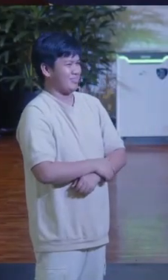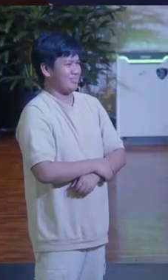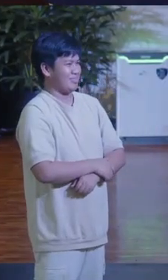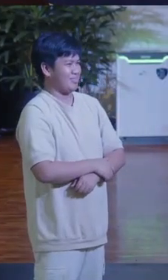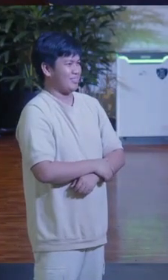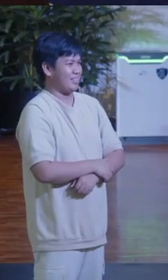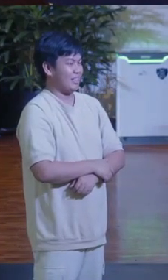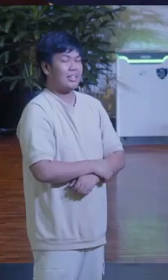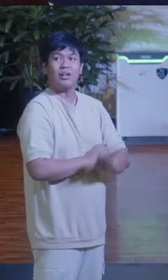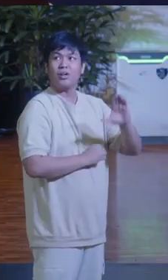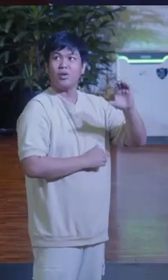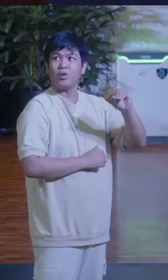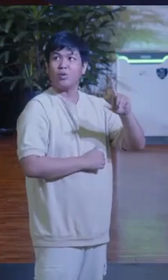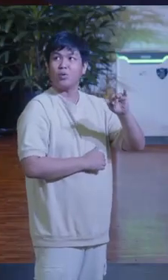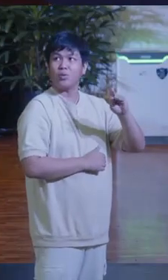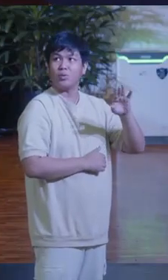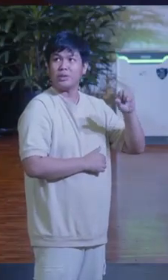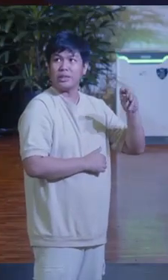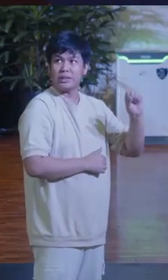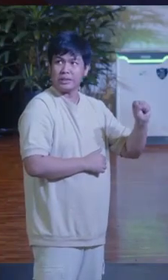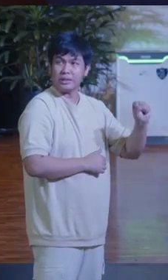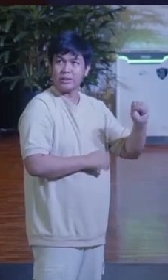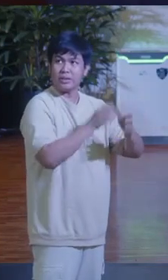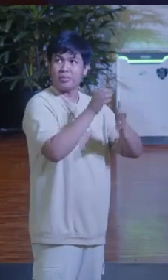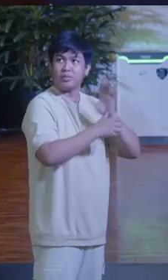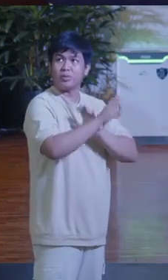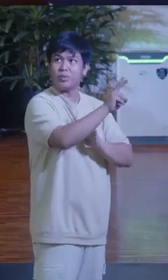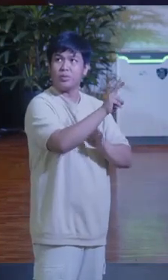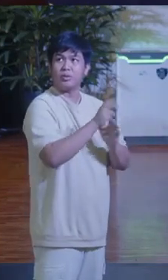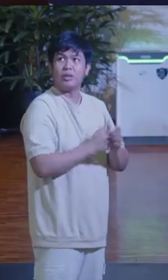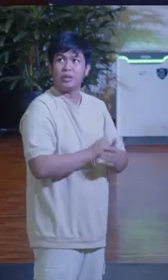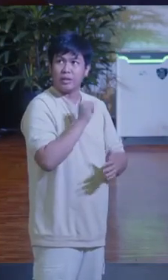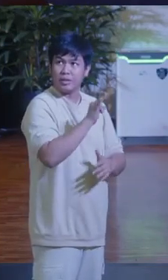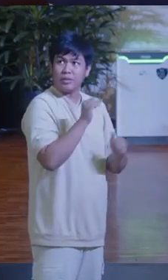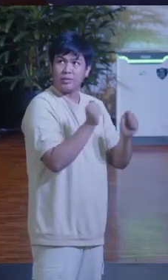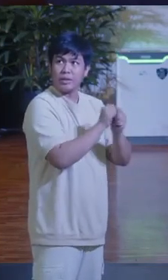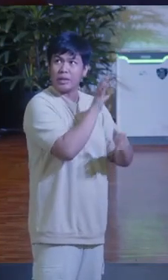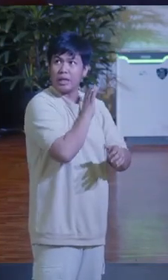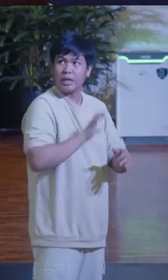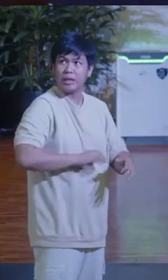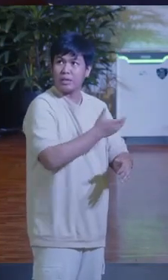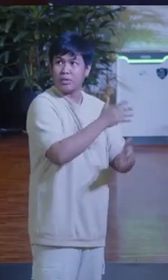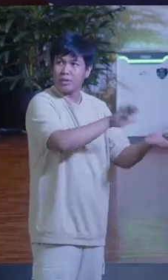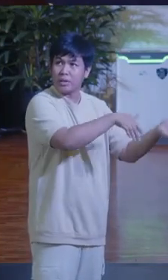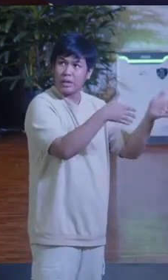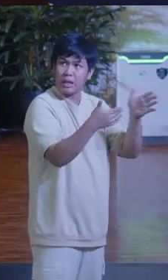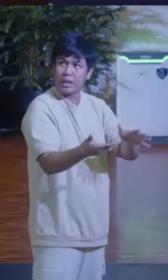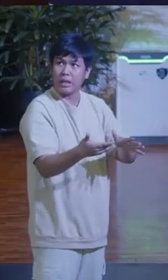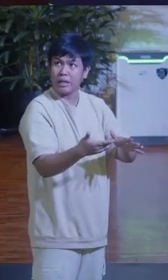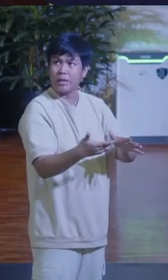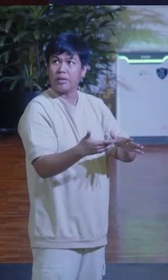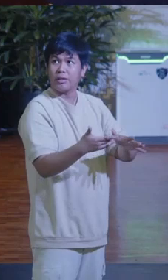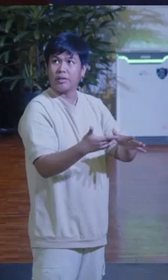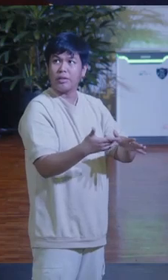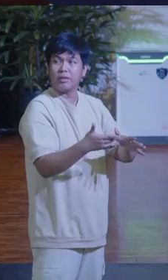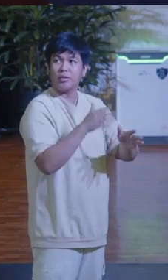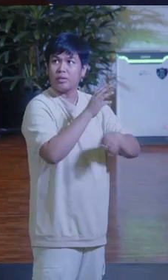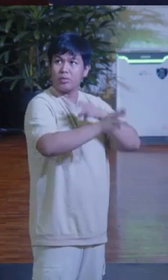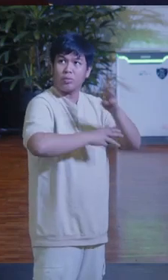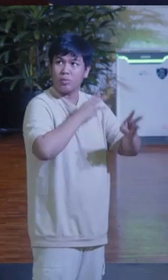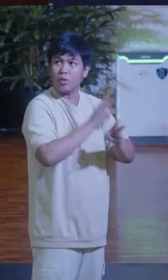Colossians chapter 2, verses 20-23, if with Christ you died to the elemental spirits of the